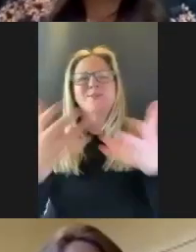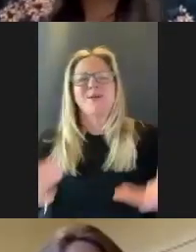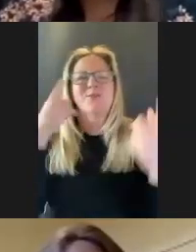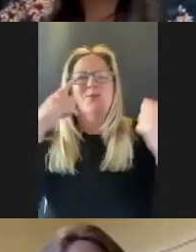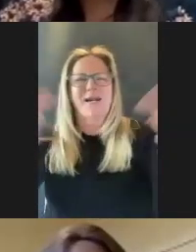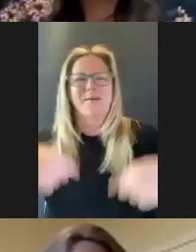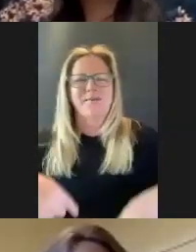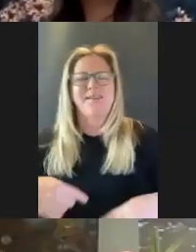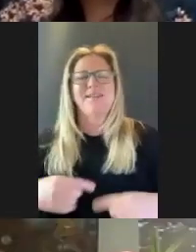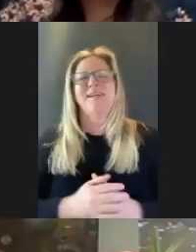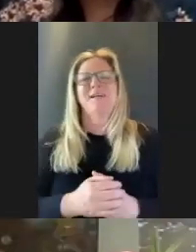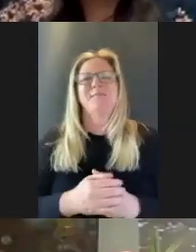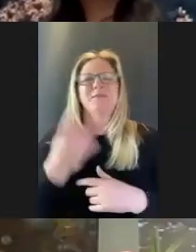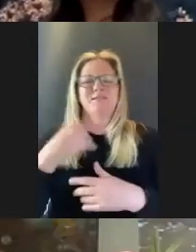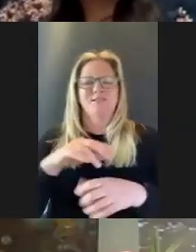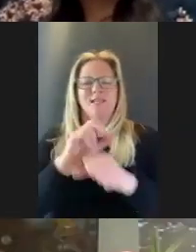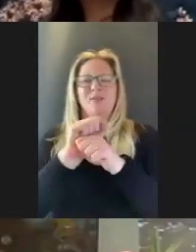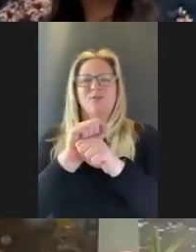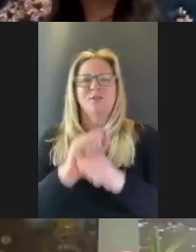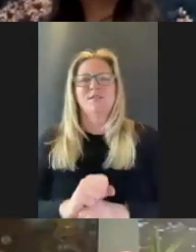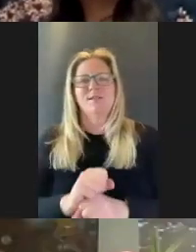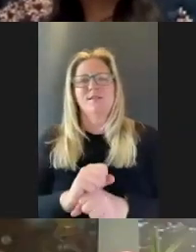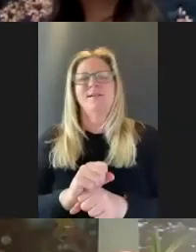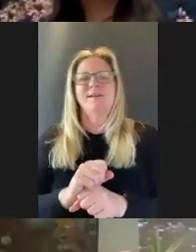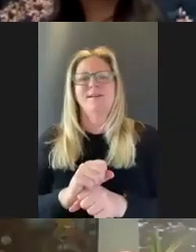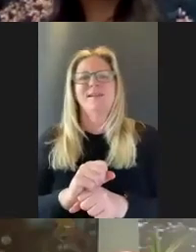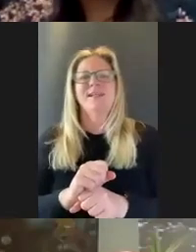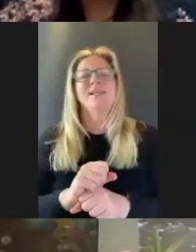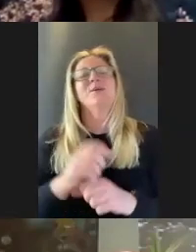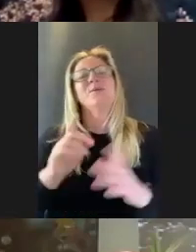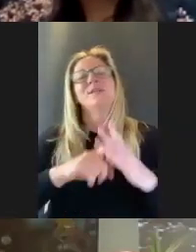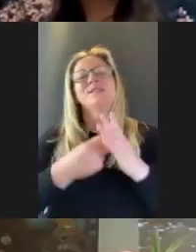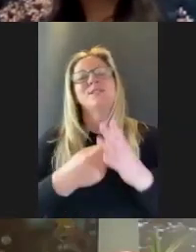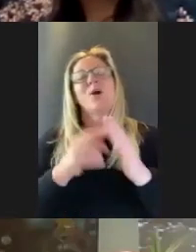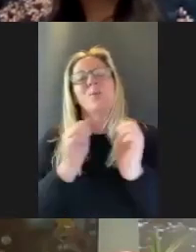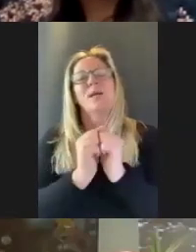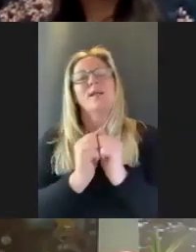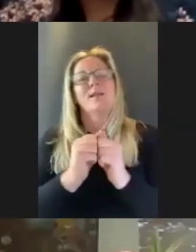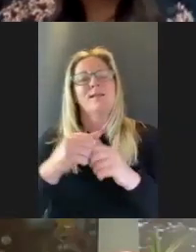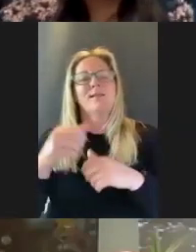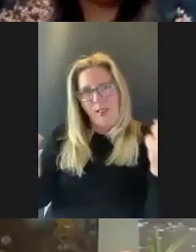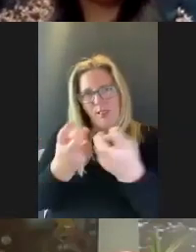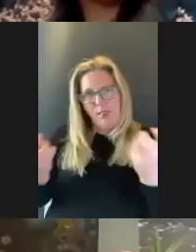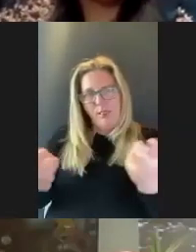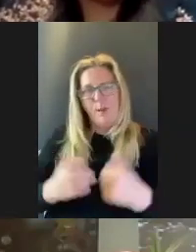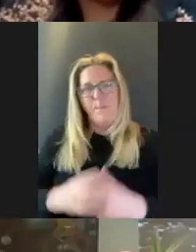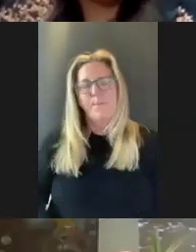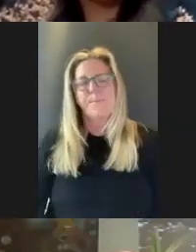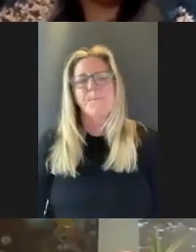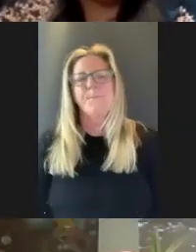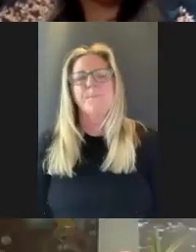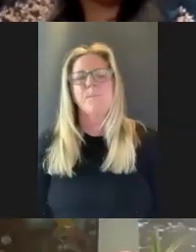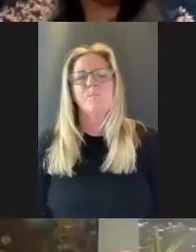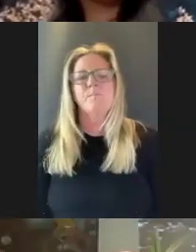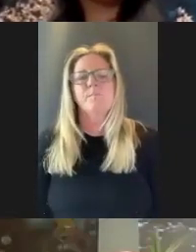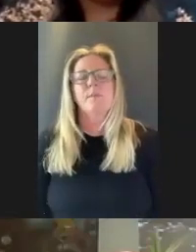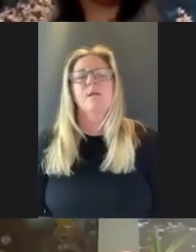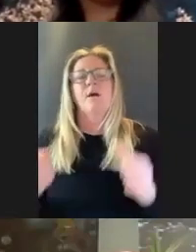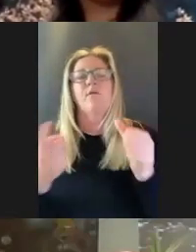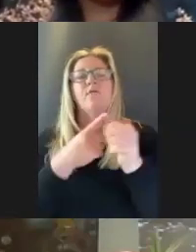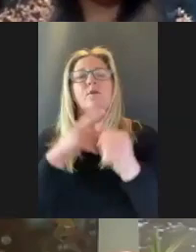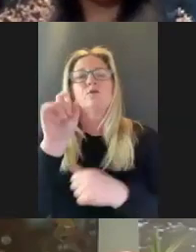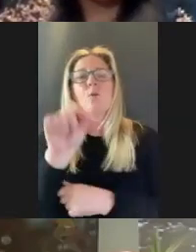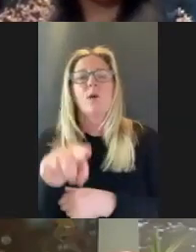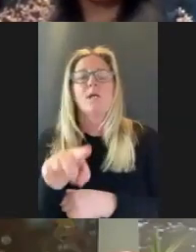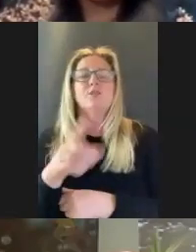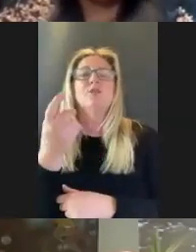We're gonna begin with questions that are directed to our panelists. And our first question is